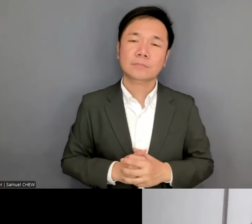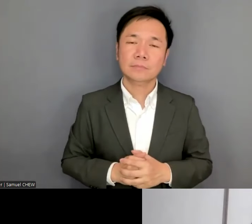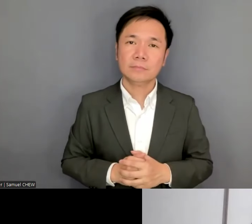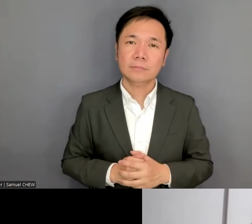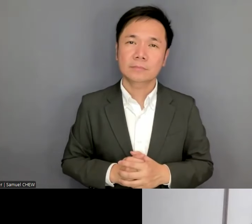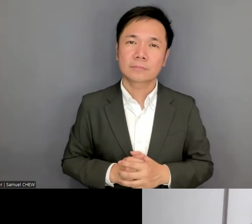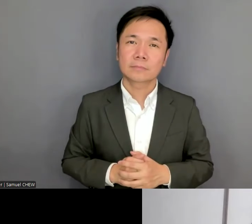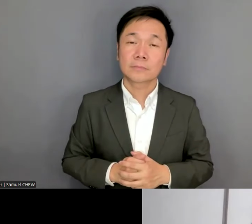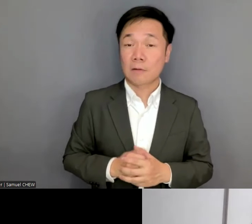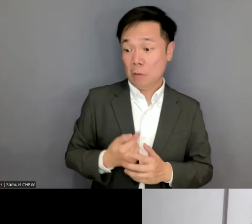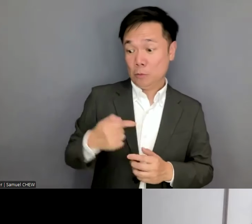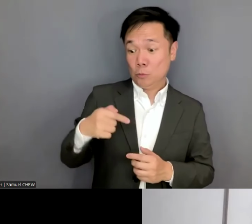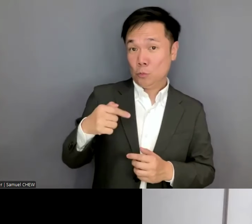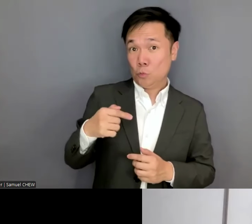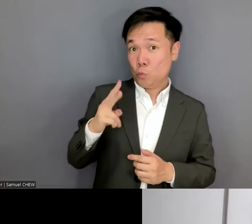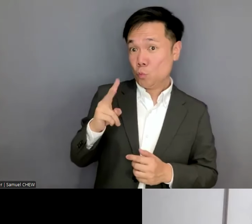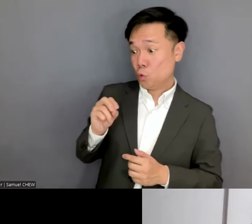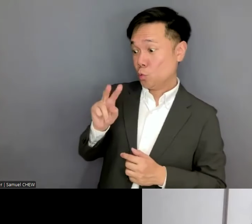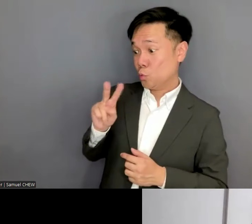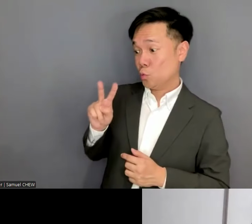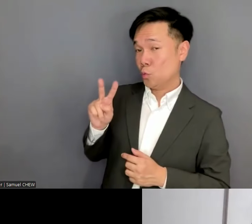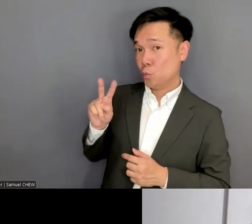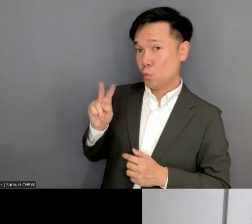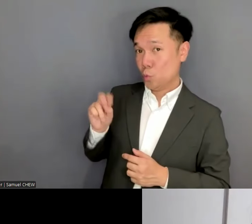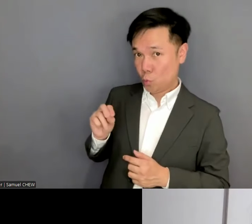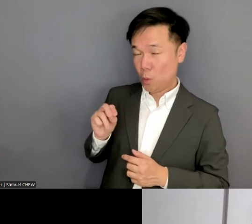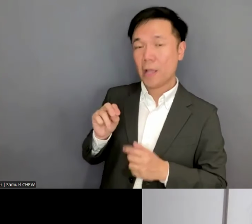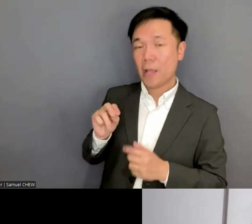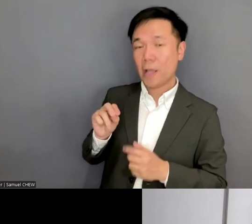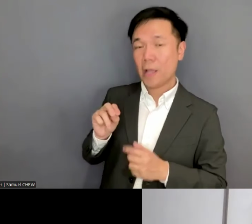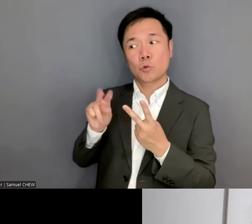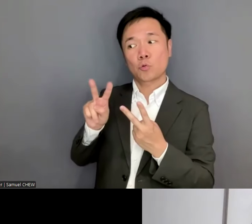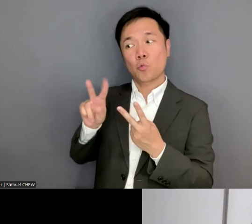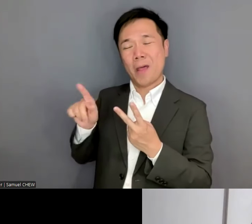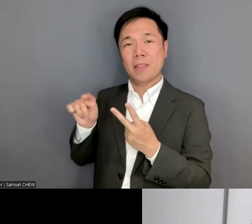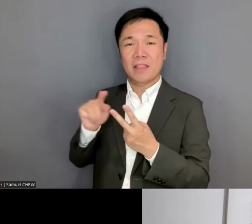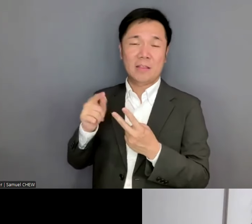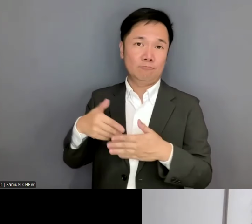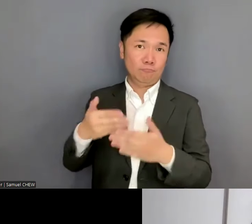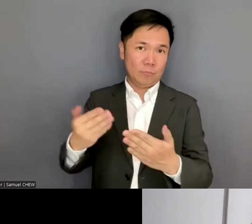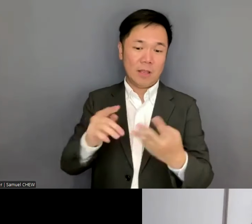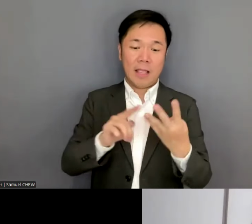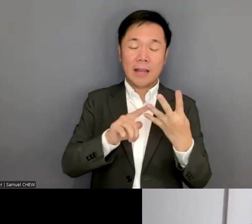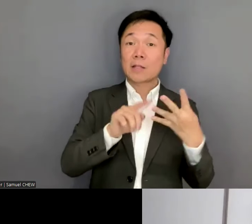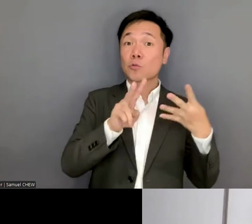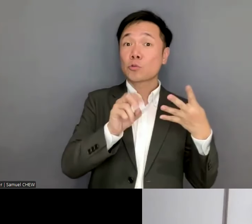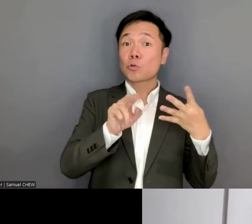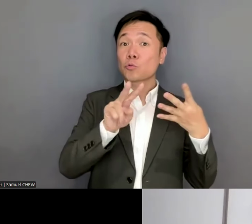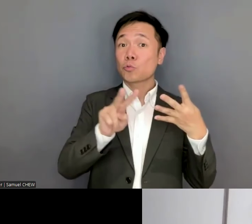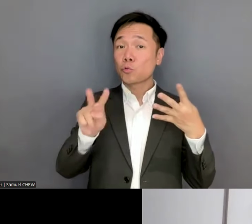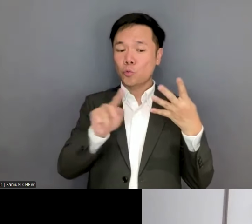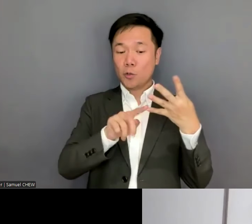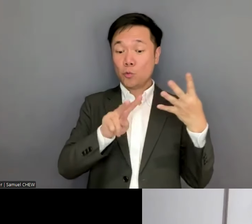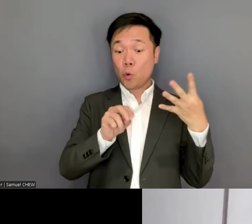2020 and 21, which was called the Action Days, and then in 22 and 23rd, the